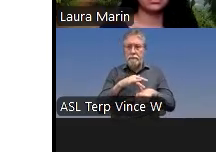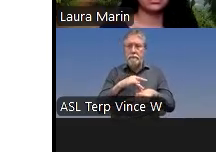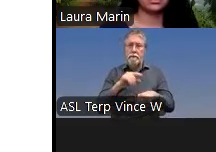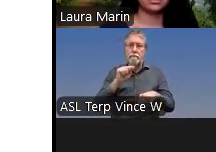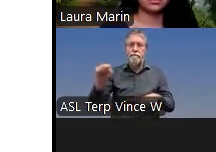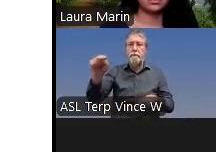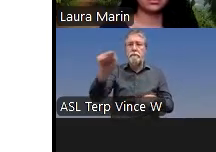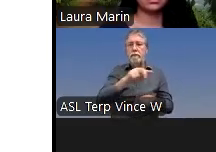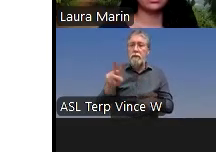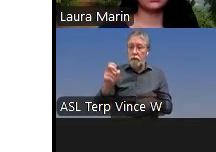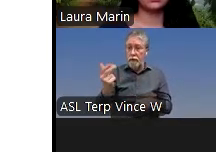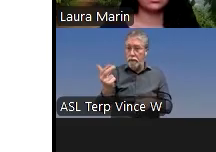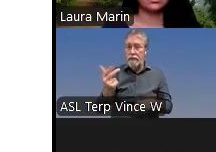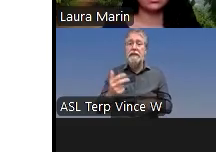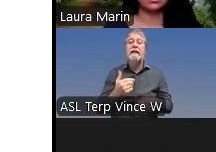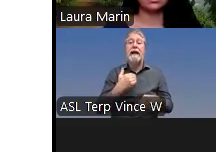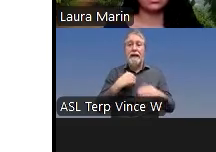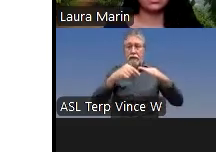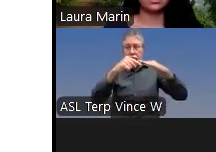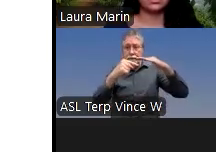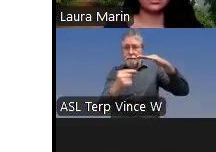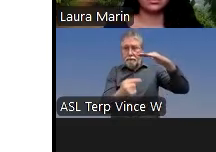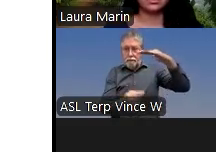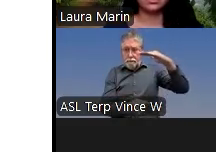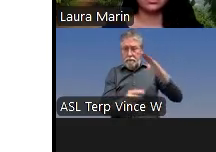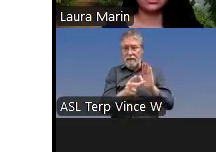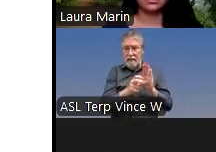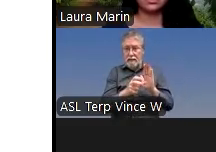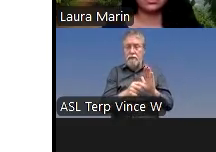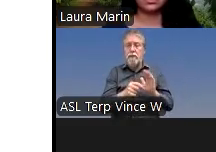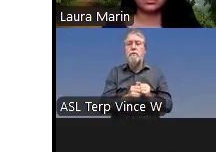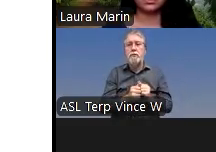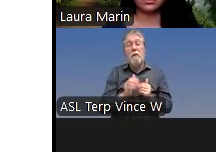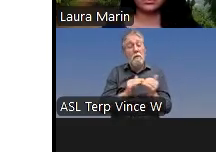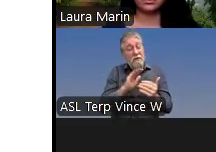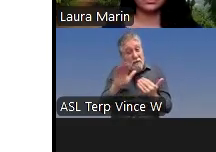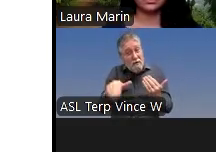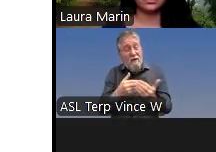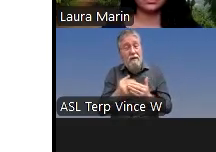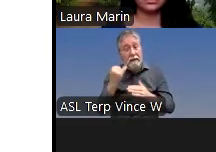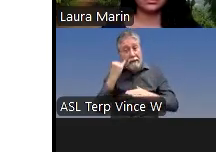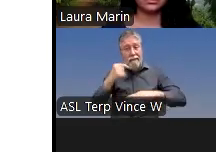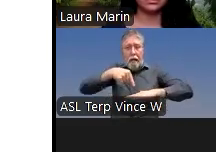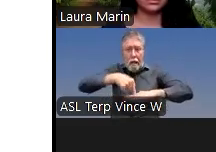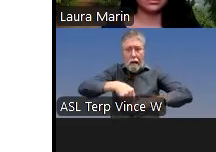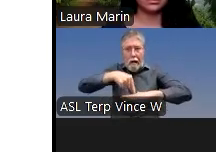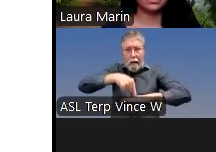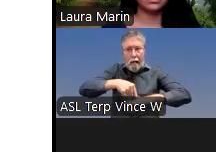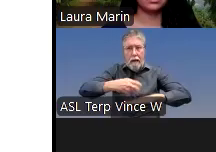have soil sensors. Almost all of them, with very few exceptions where there's a bedrock restriction,